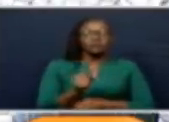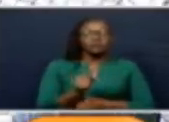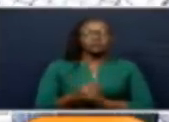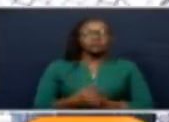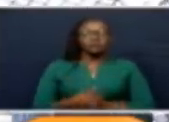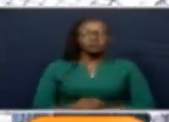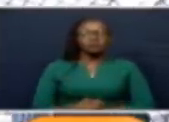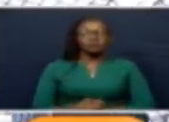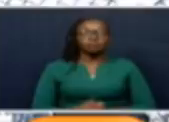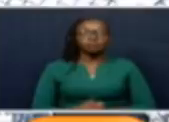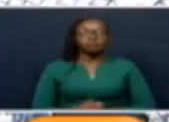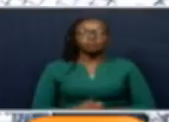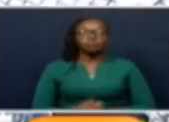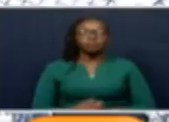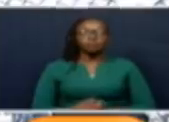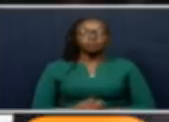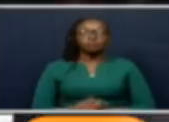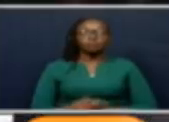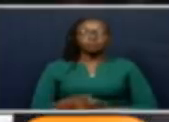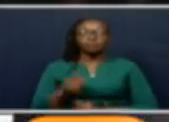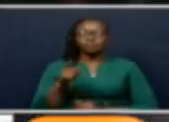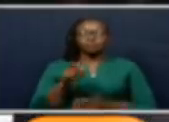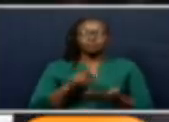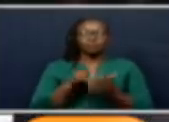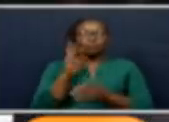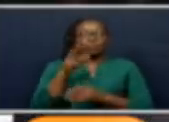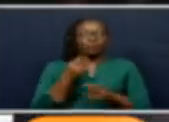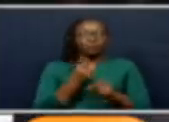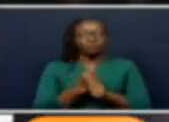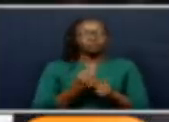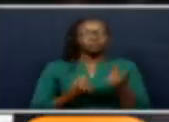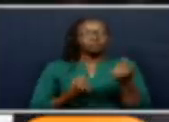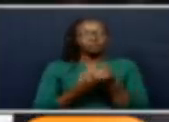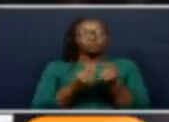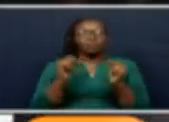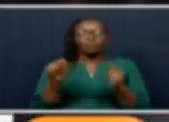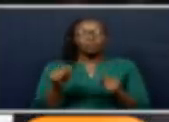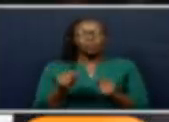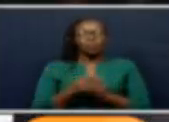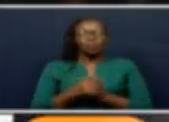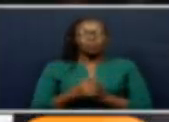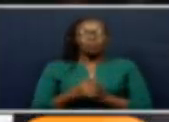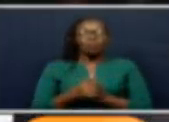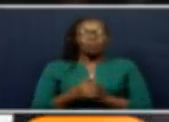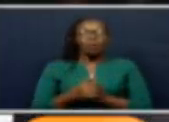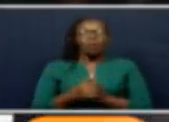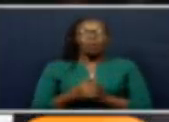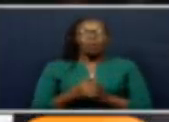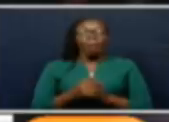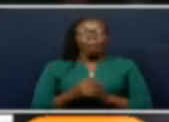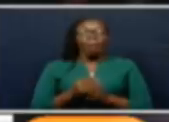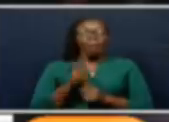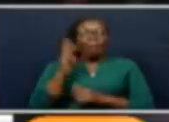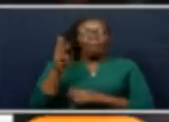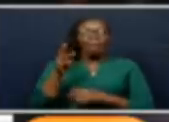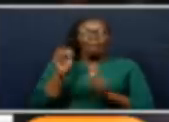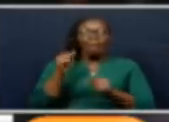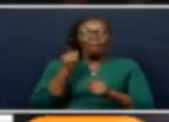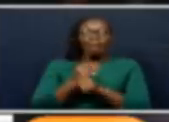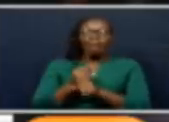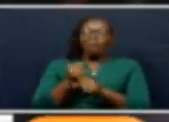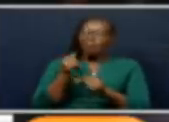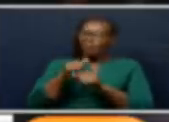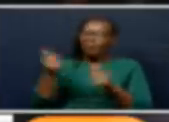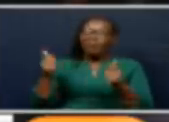What are your thoughts? No, I think if they are supported, they will do a good job. Huh? If they are supported, they will do a good job. They can do a good job. Yeah?